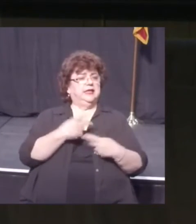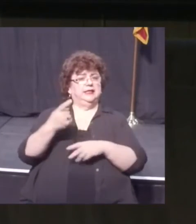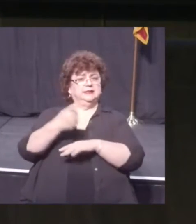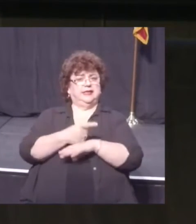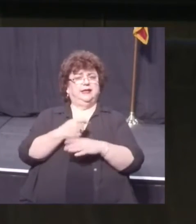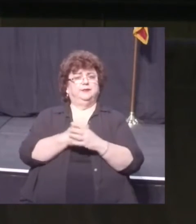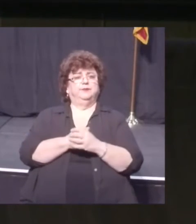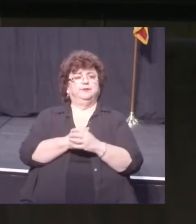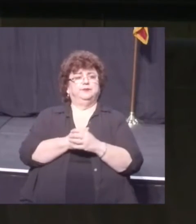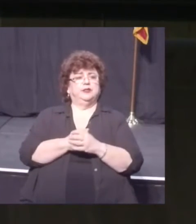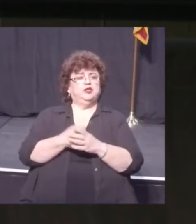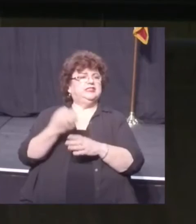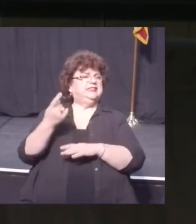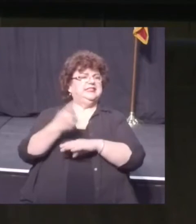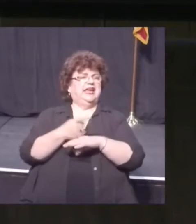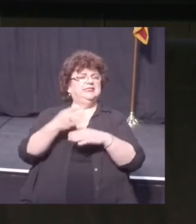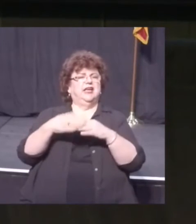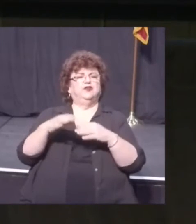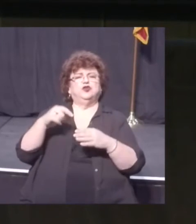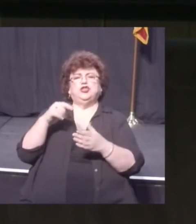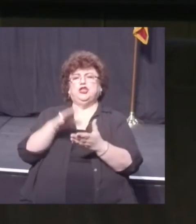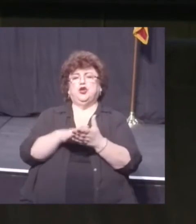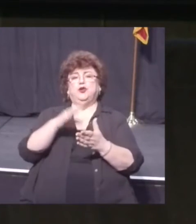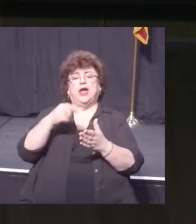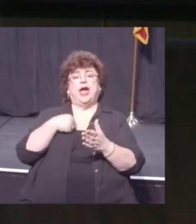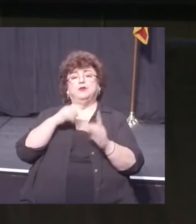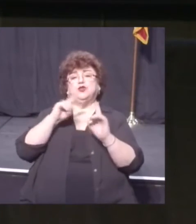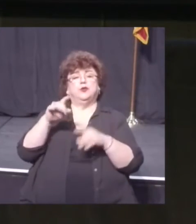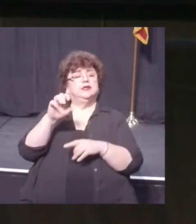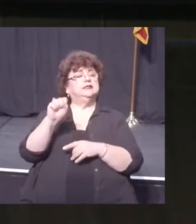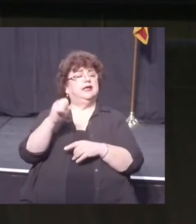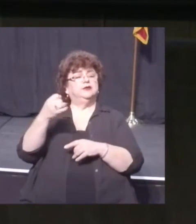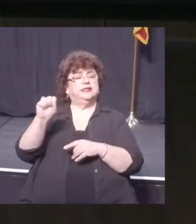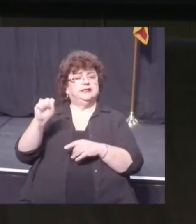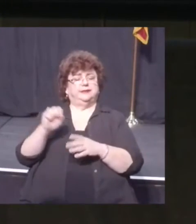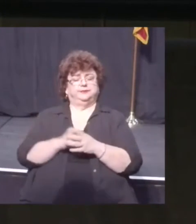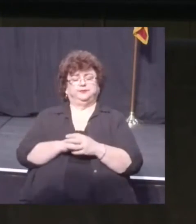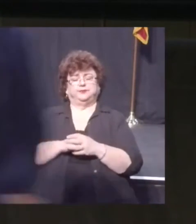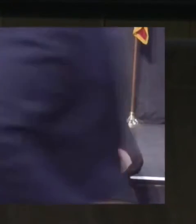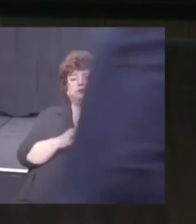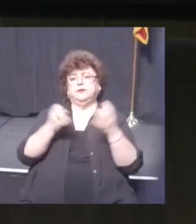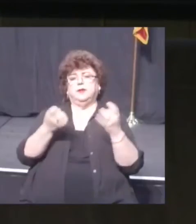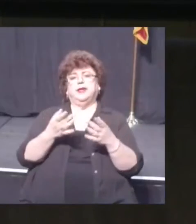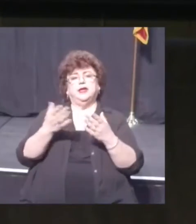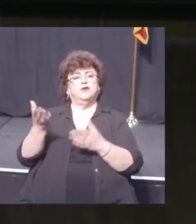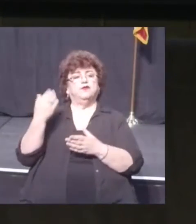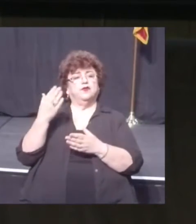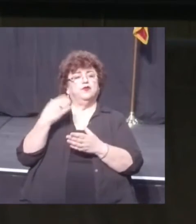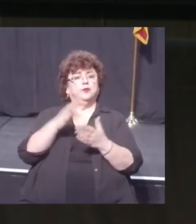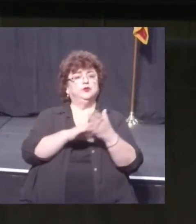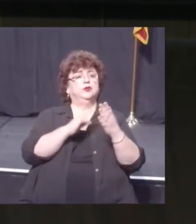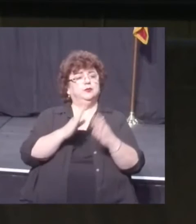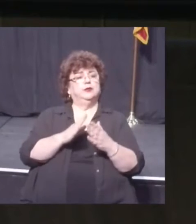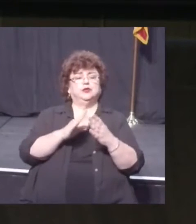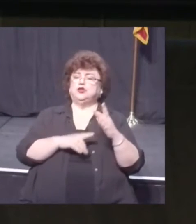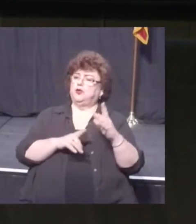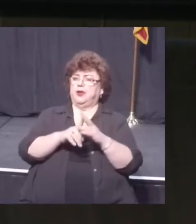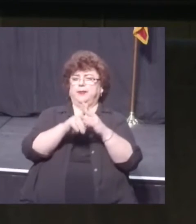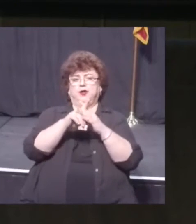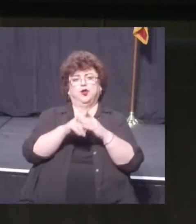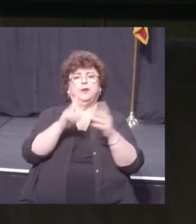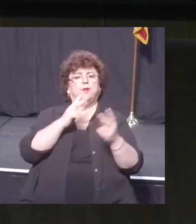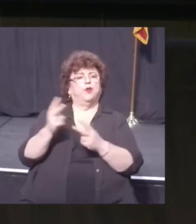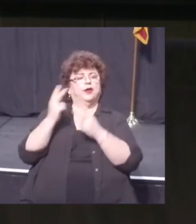coming home to California and to San Jose State. Many of her former students showed up at her memorial